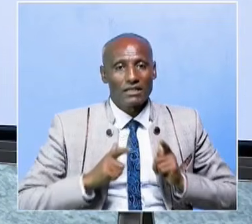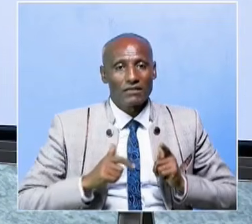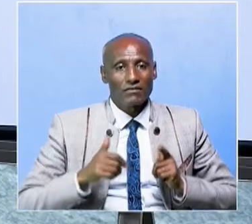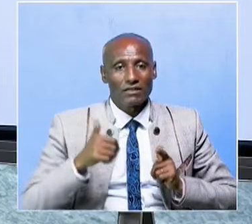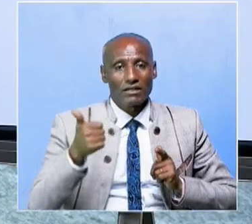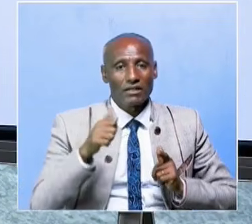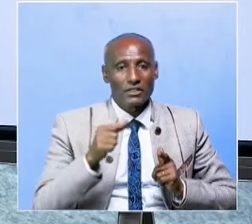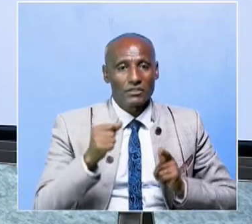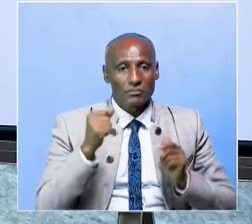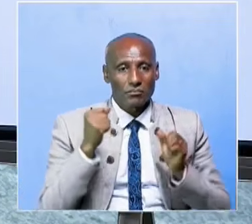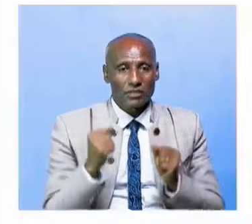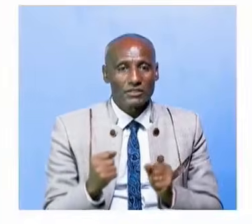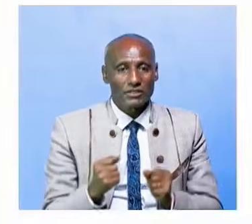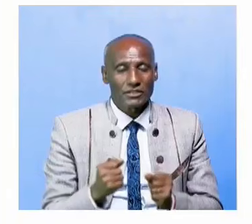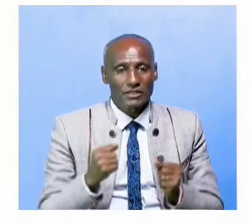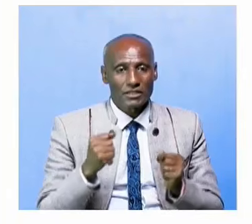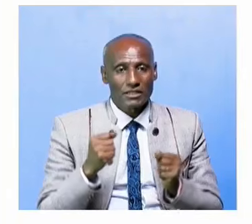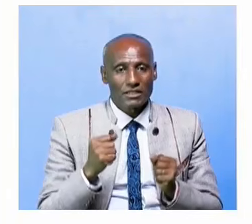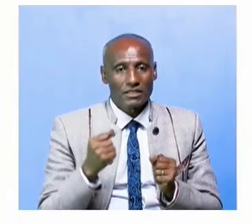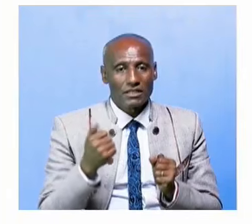gap.